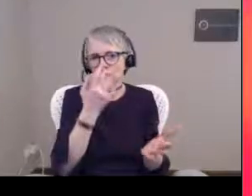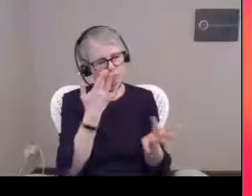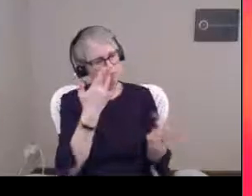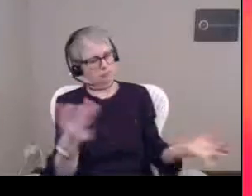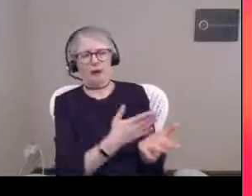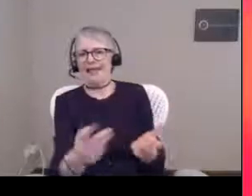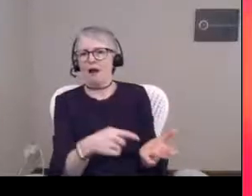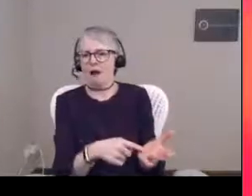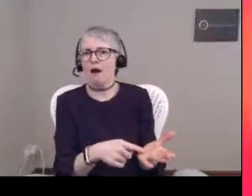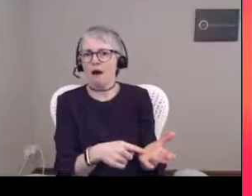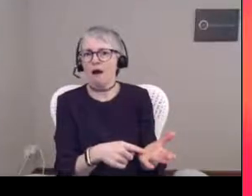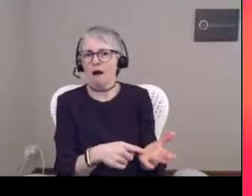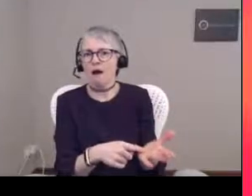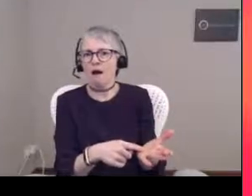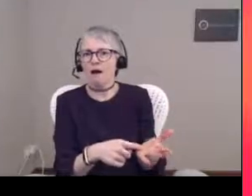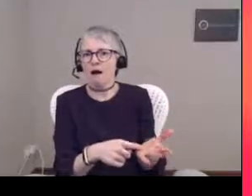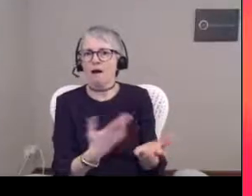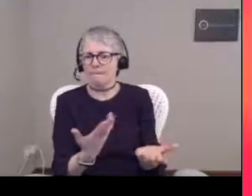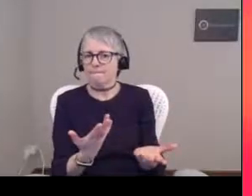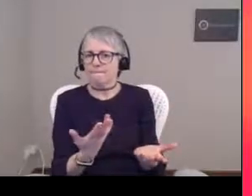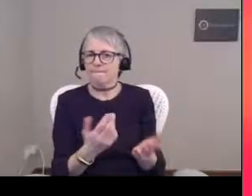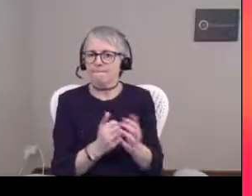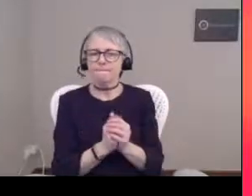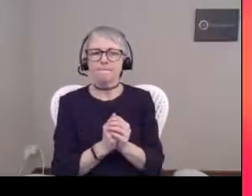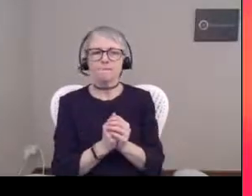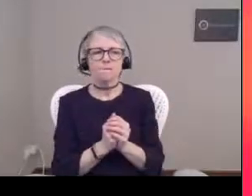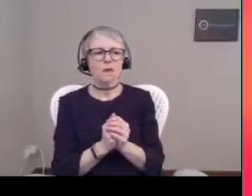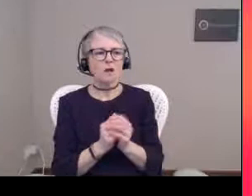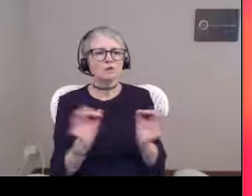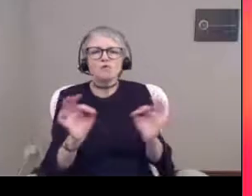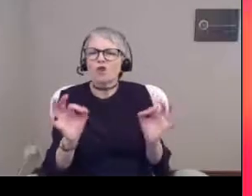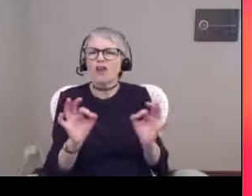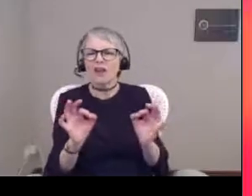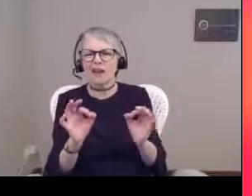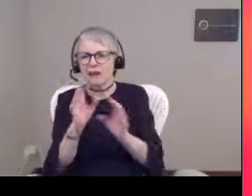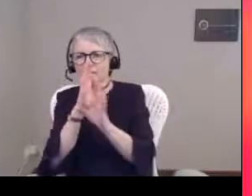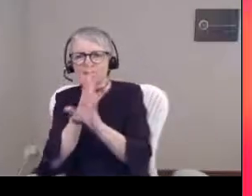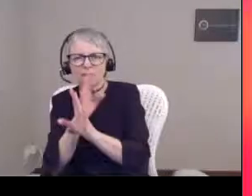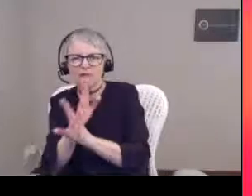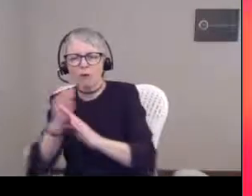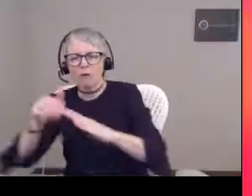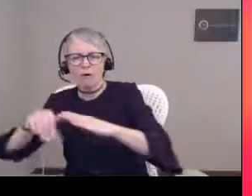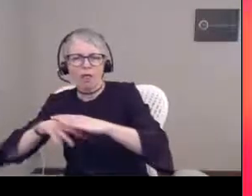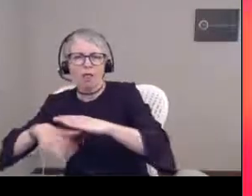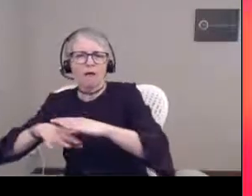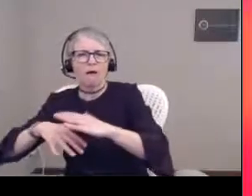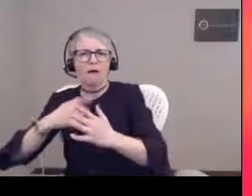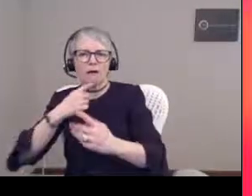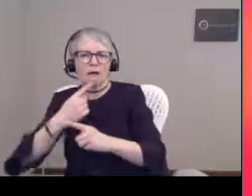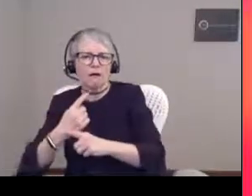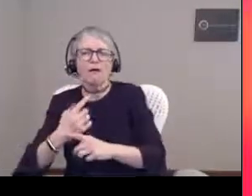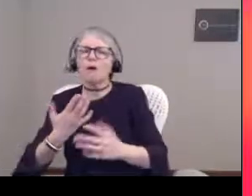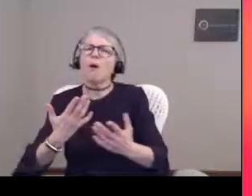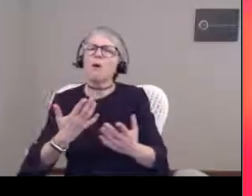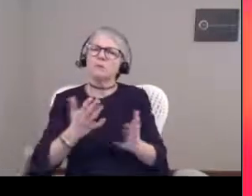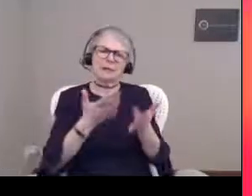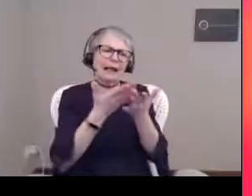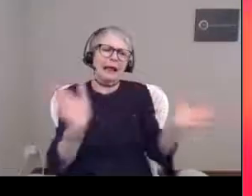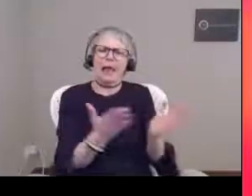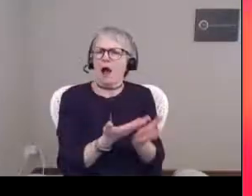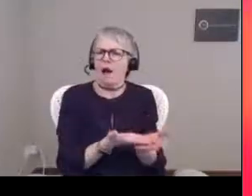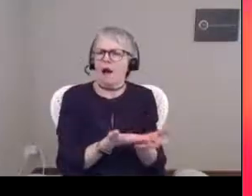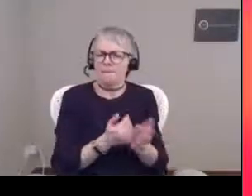that everybody can see. So that's obviously really important. And in terms of, obviously, as mentioned, we've got a group diversity director